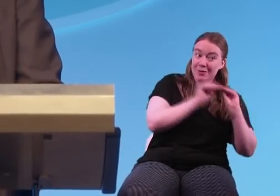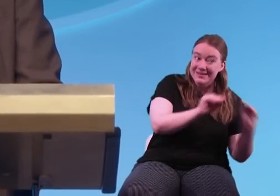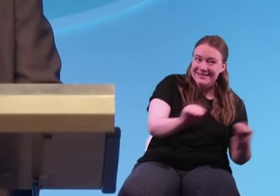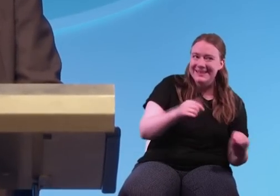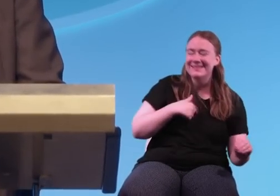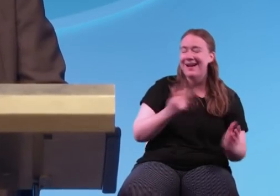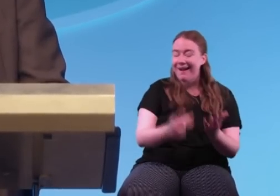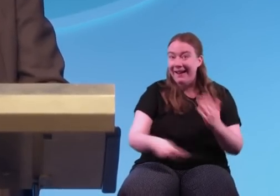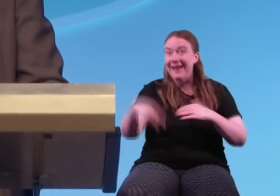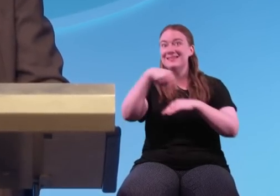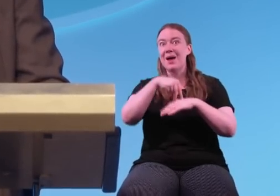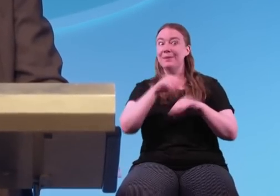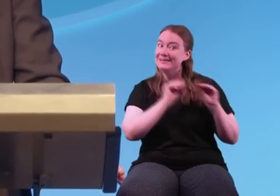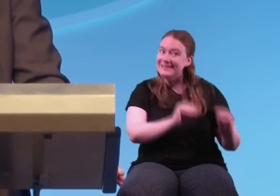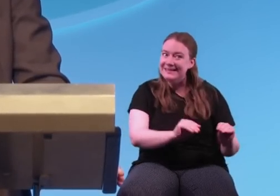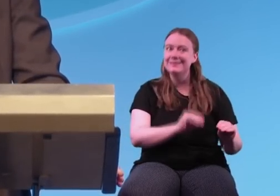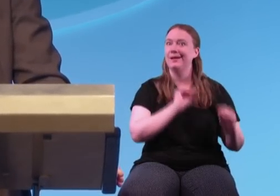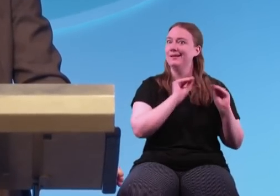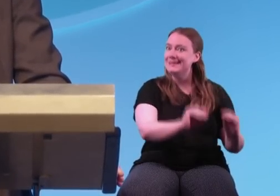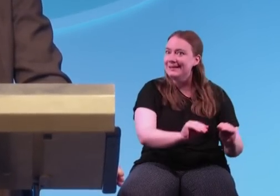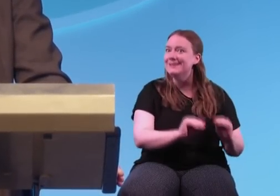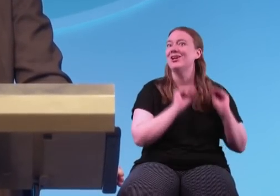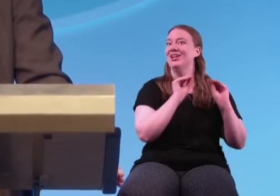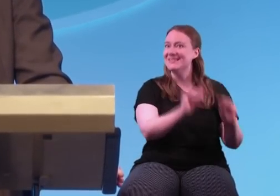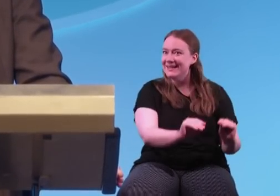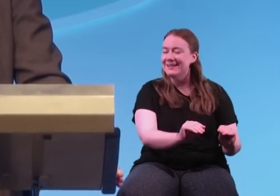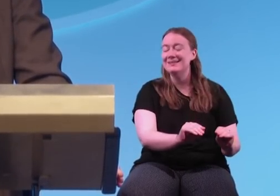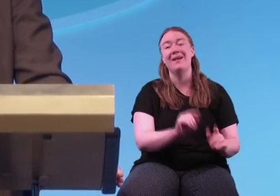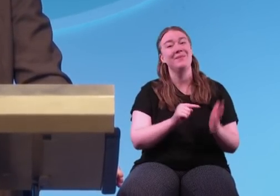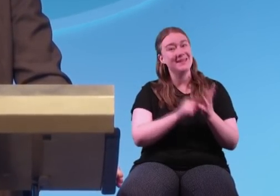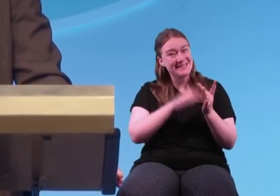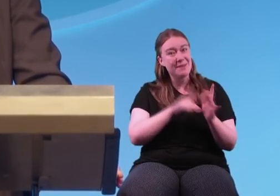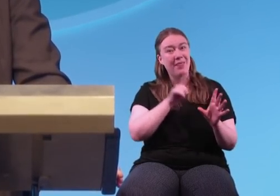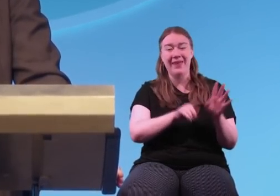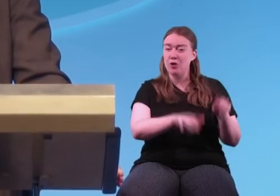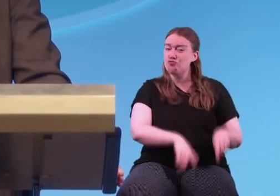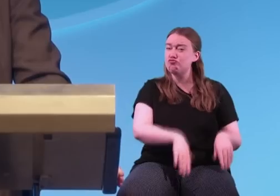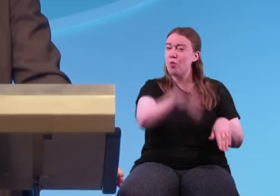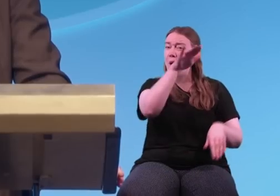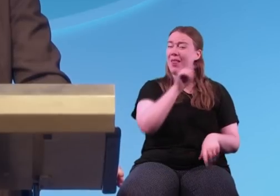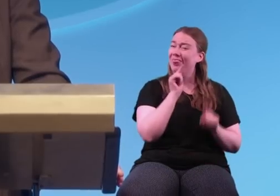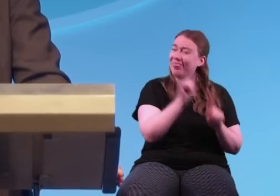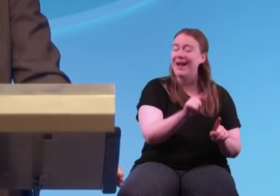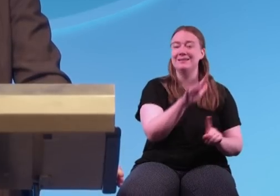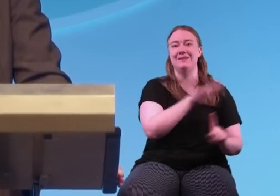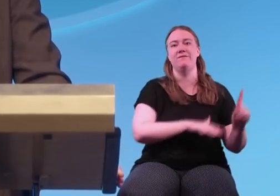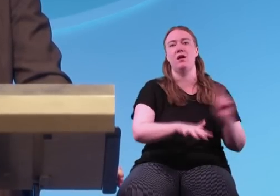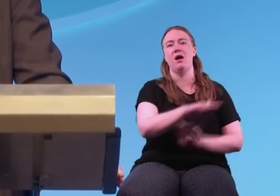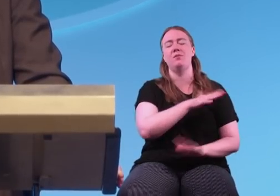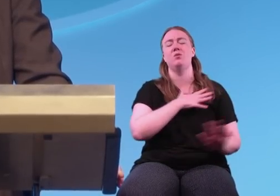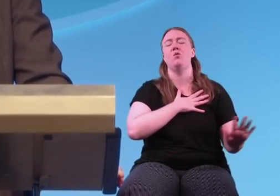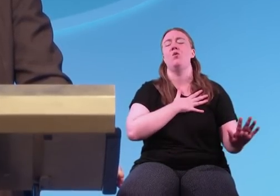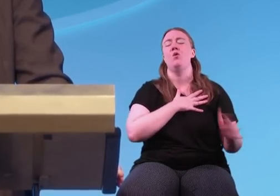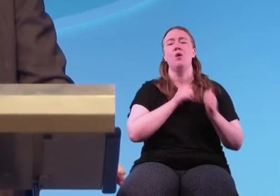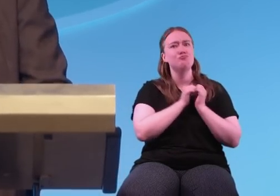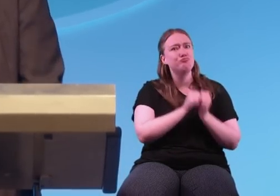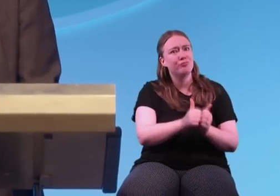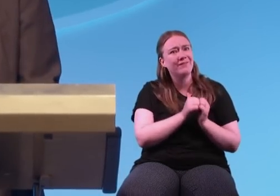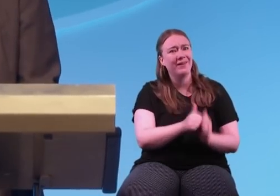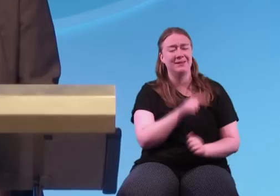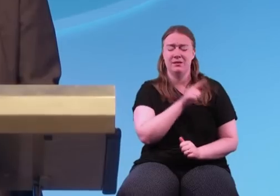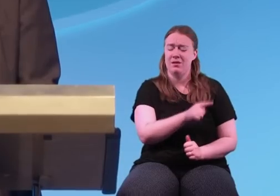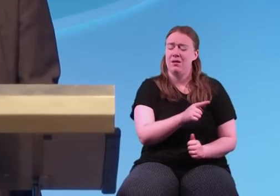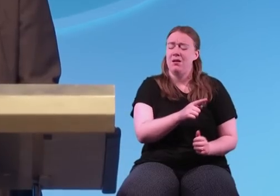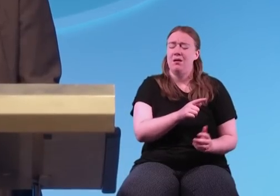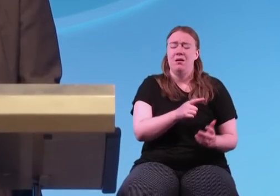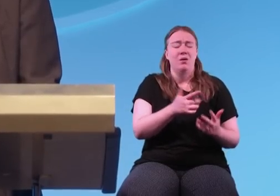And Timothy had that kind of background. And what a privilege it is We dare not devalue the peculiar